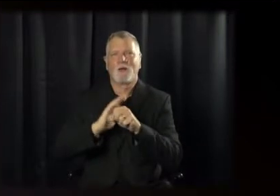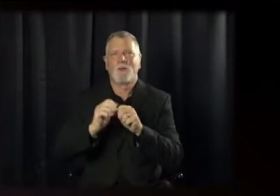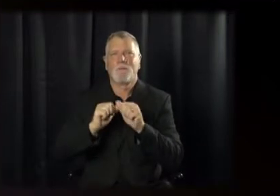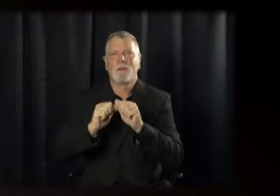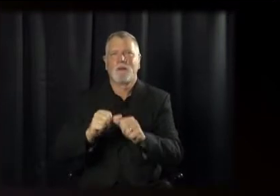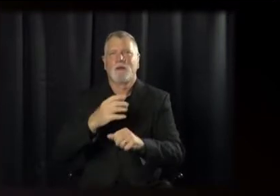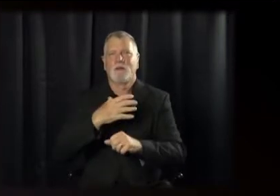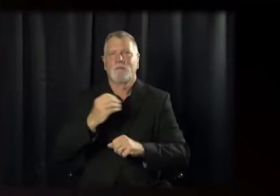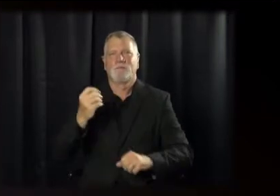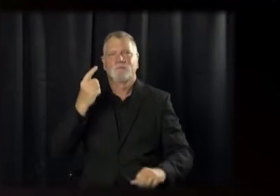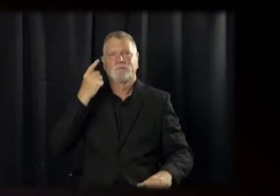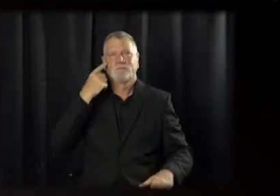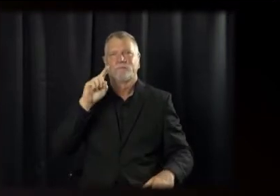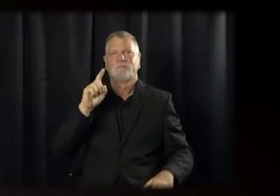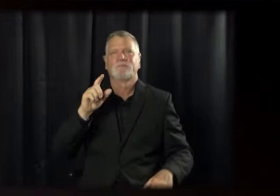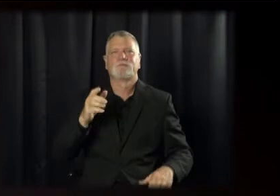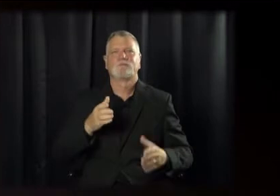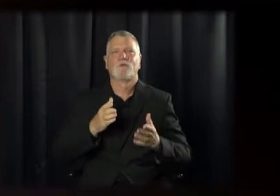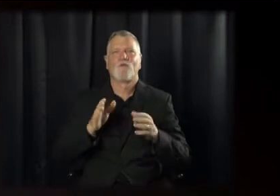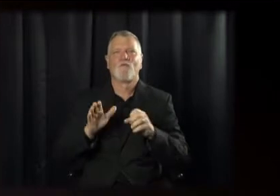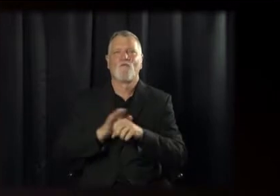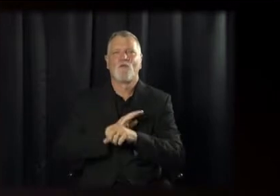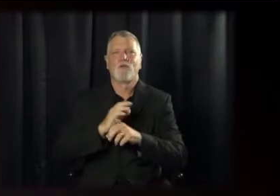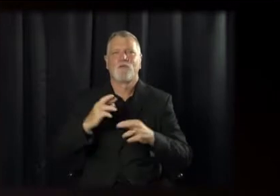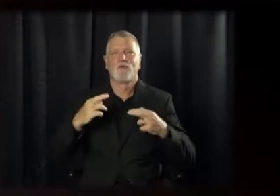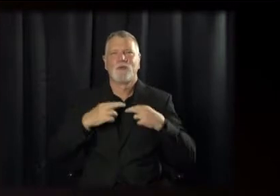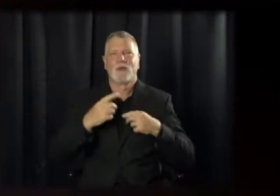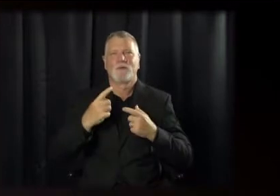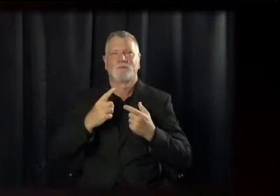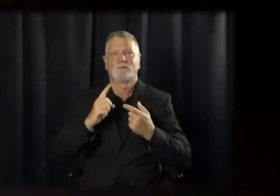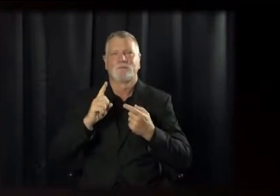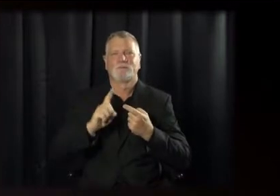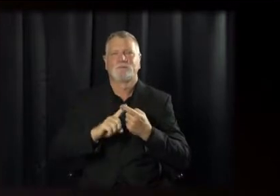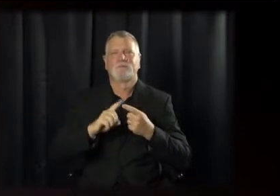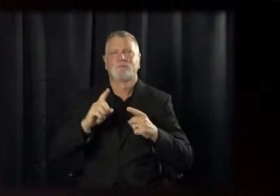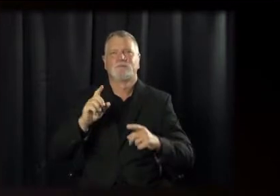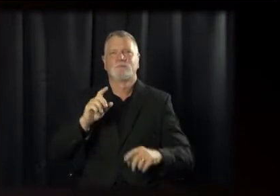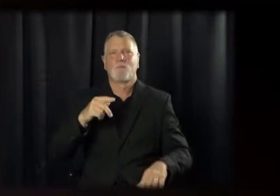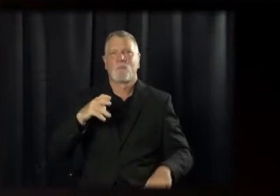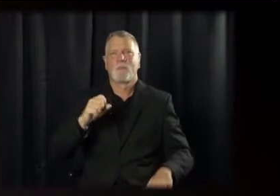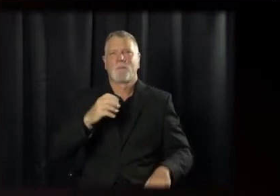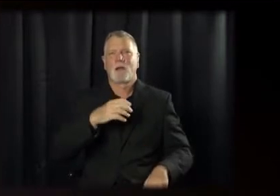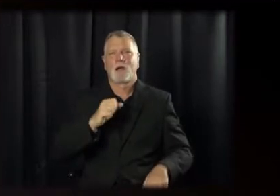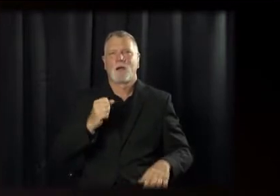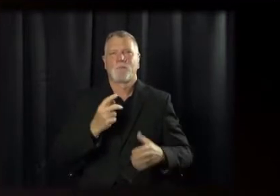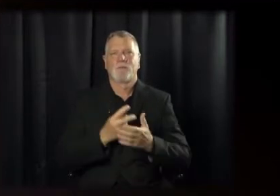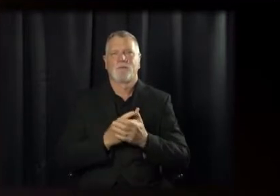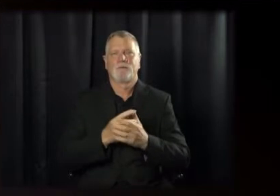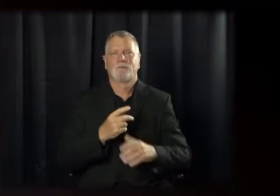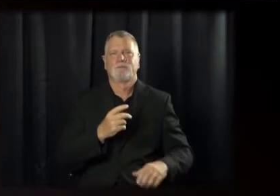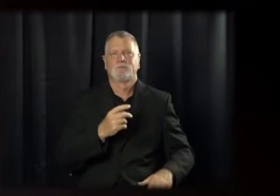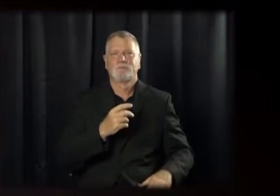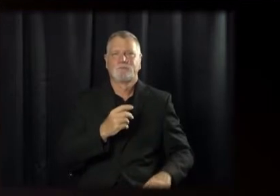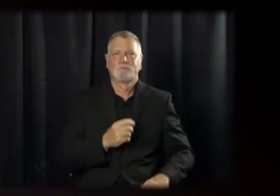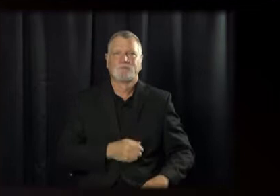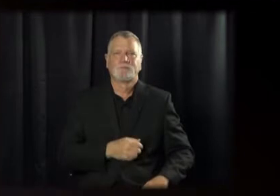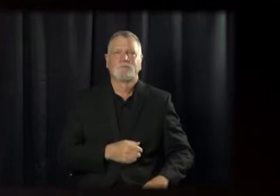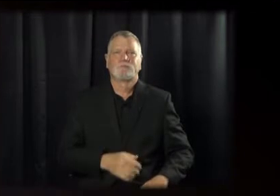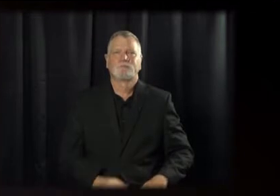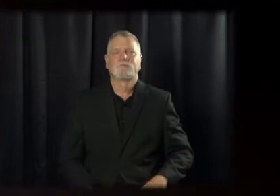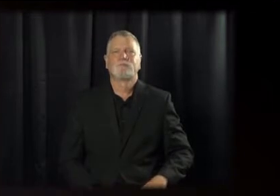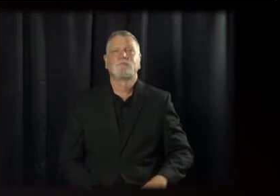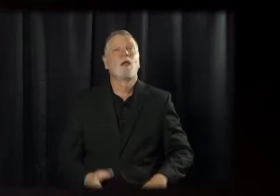maintained and operated until fully retired in accordance with the PREP-approved Integrated Resource Plan.